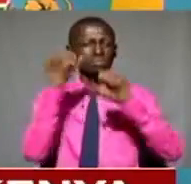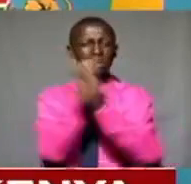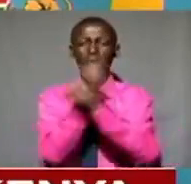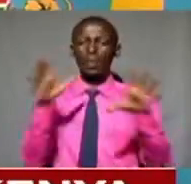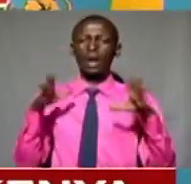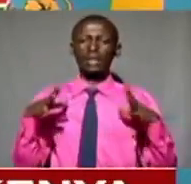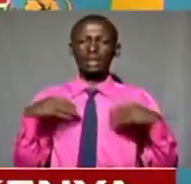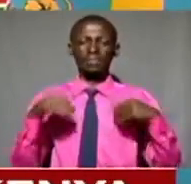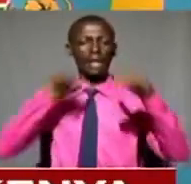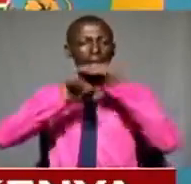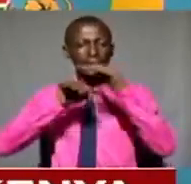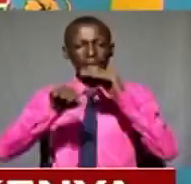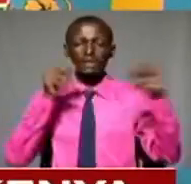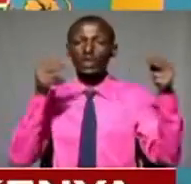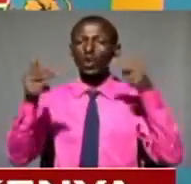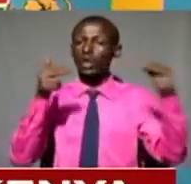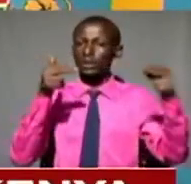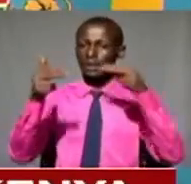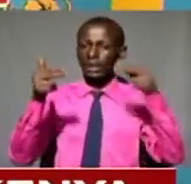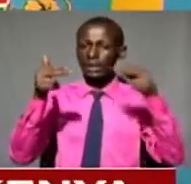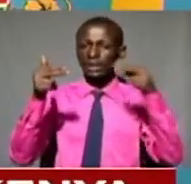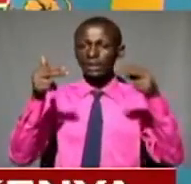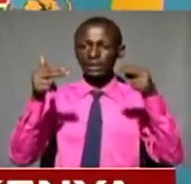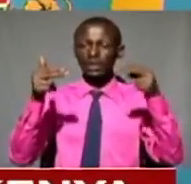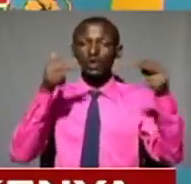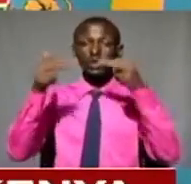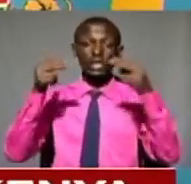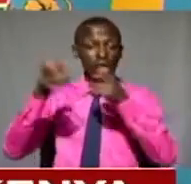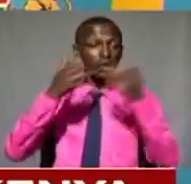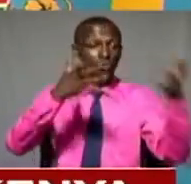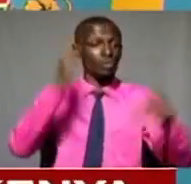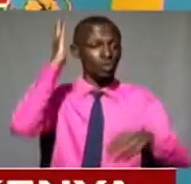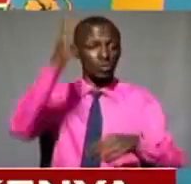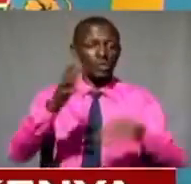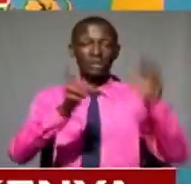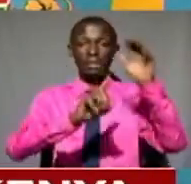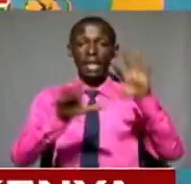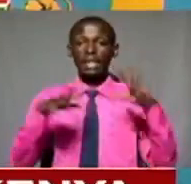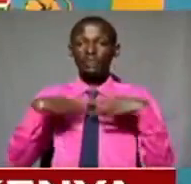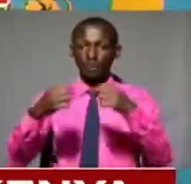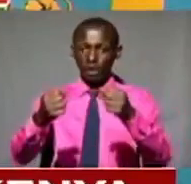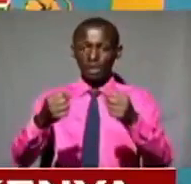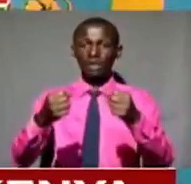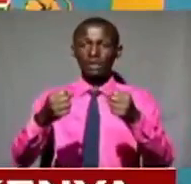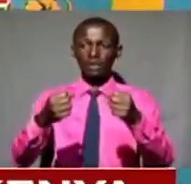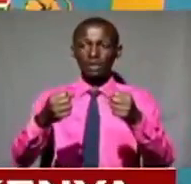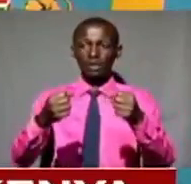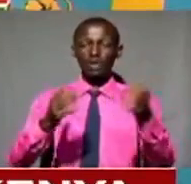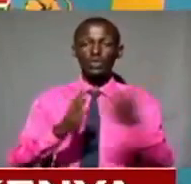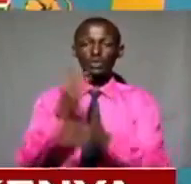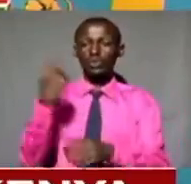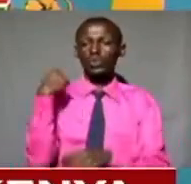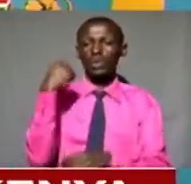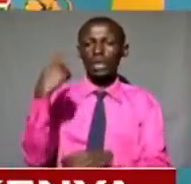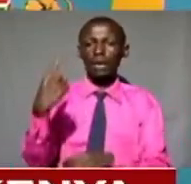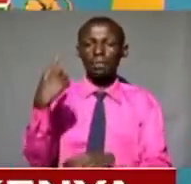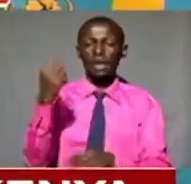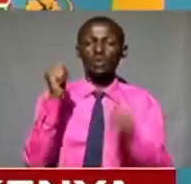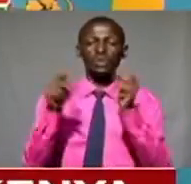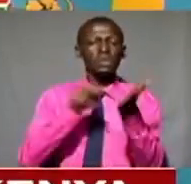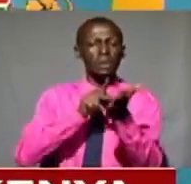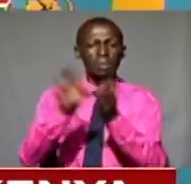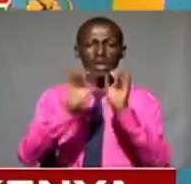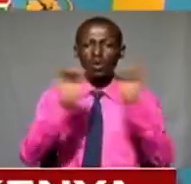the premises, and the premises shall immediately notify the Ministry of Health through their toll-free number 719